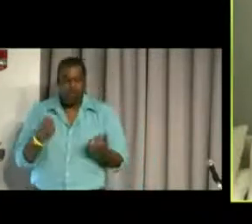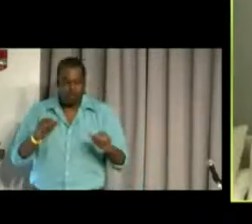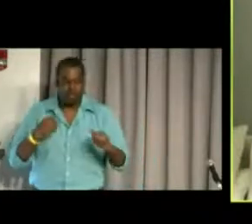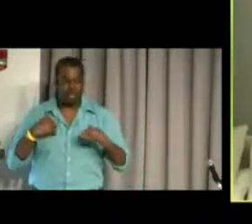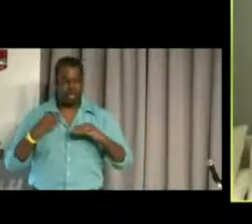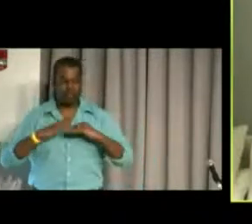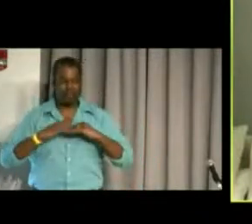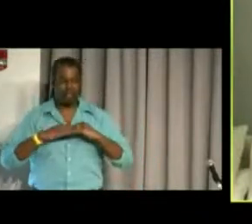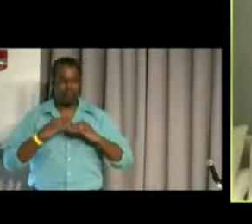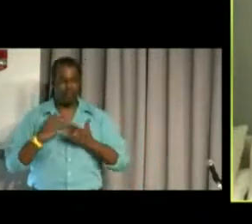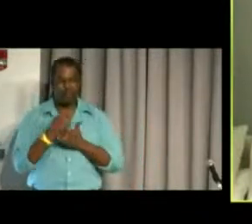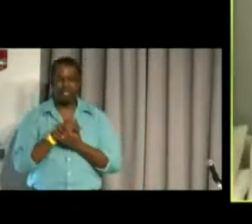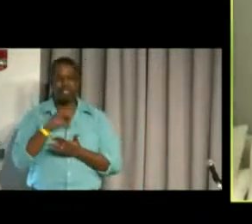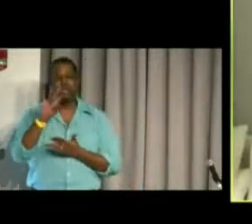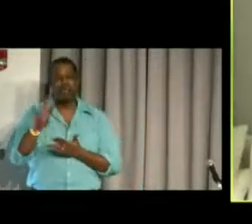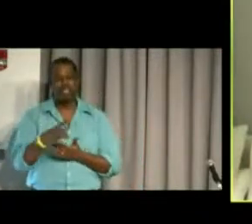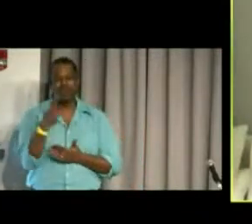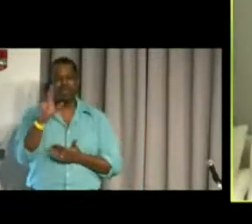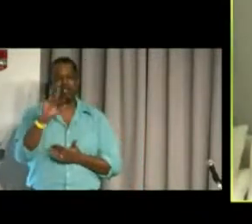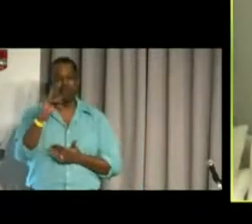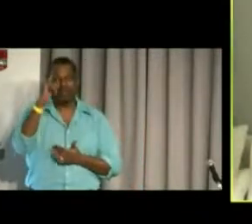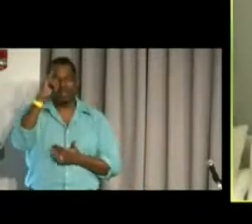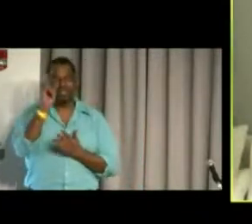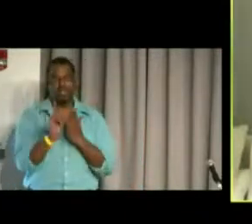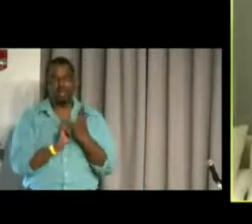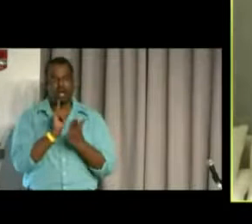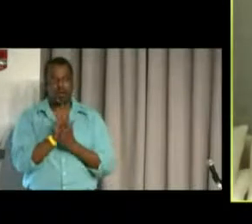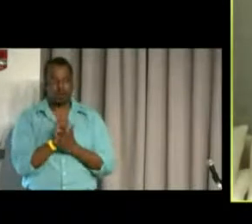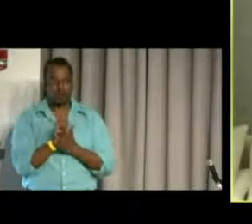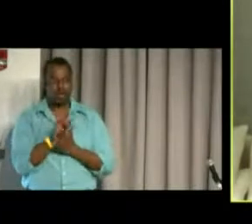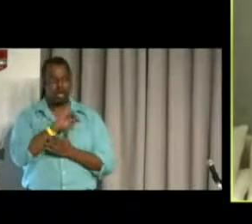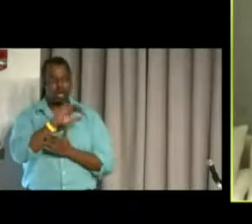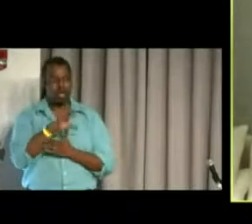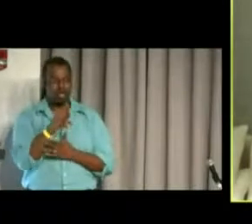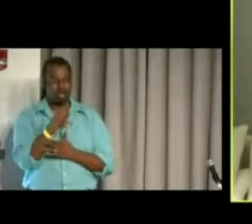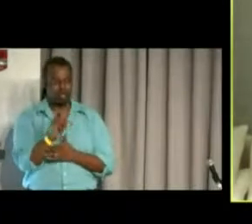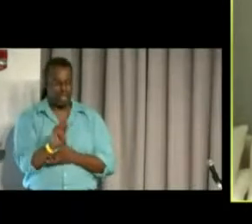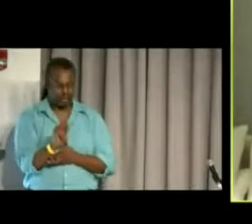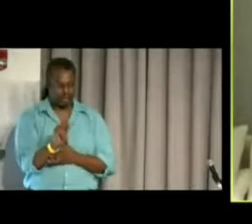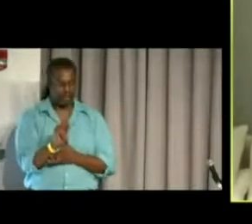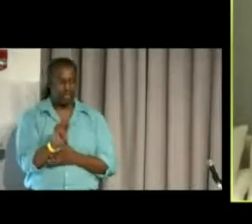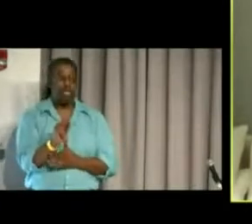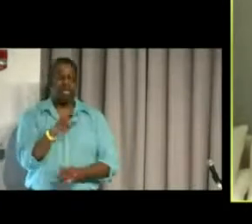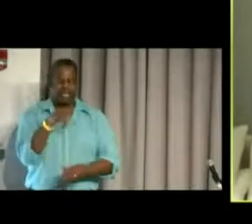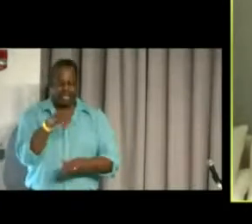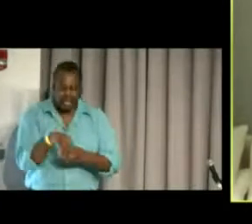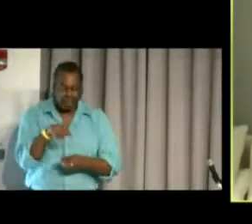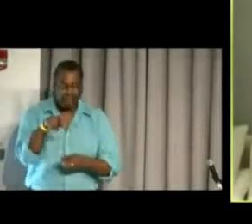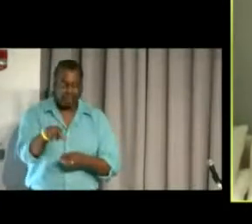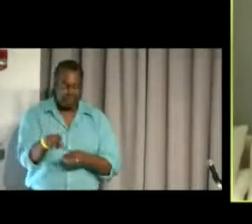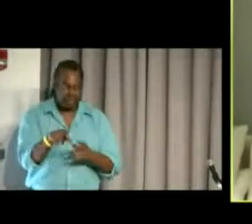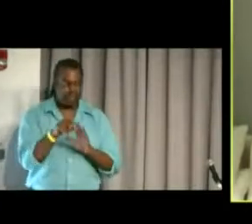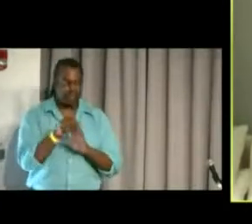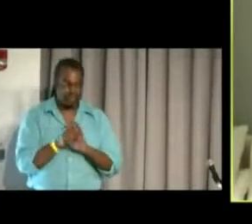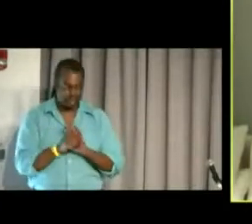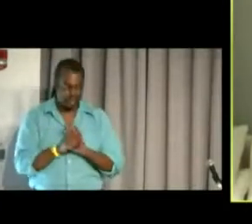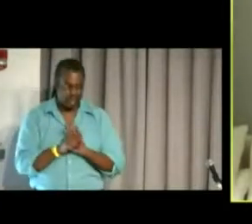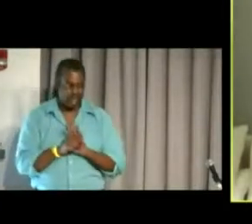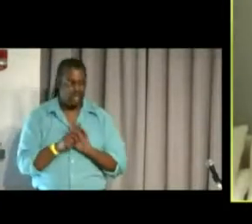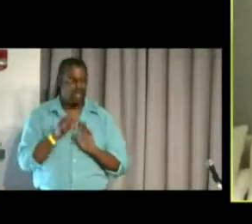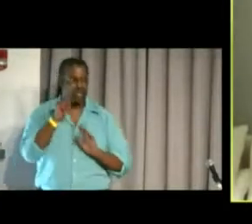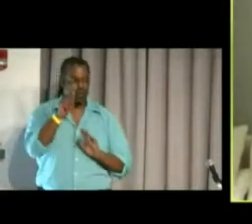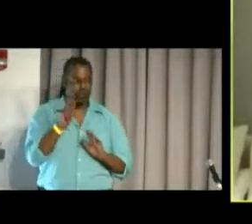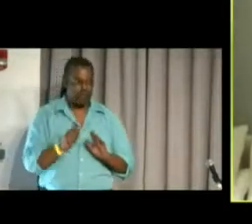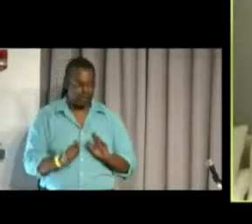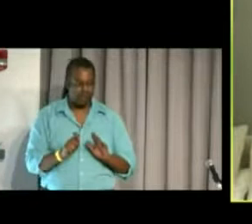of $7.25 an hour. Jackson is in this state and therefore is still